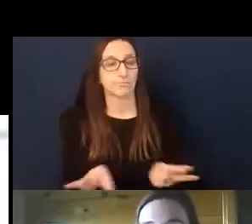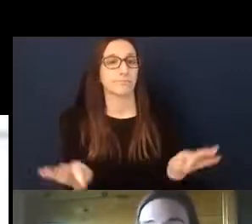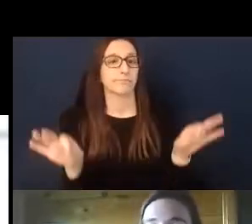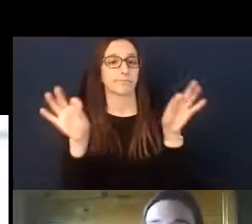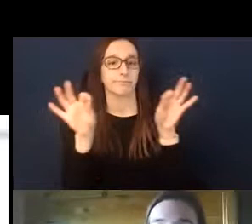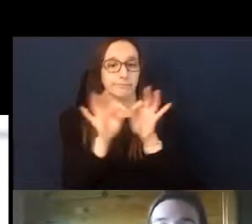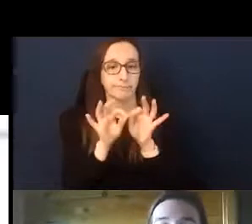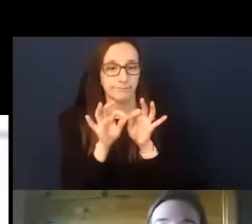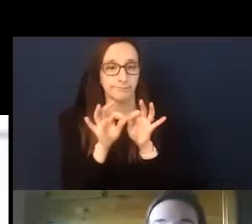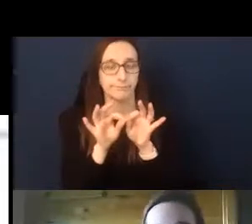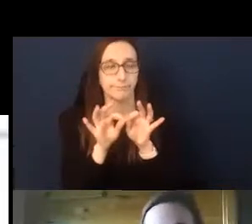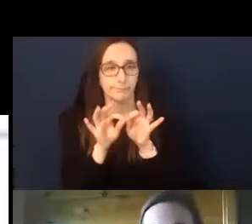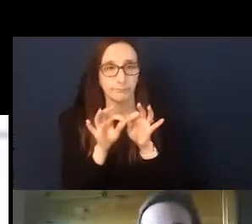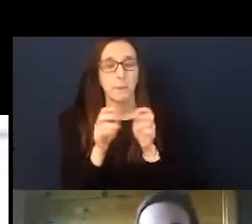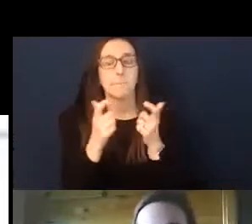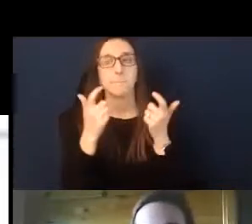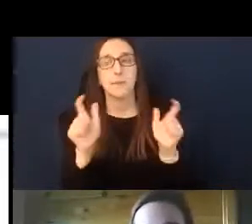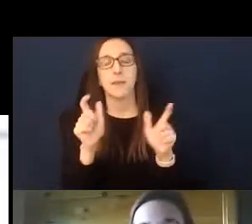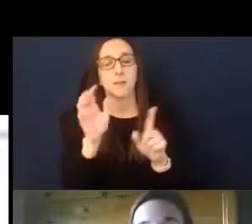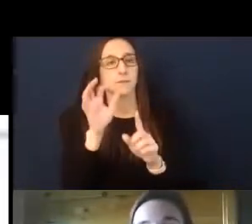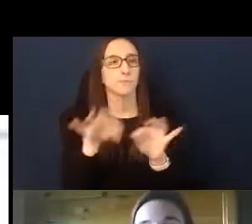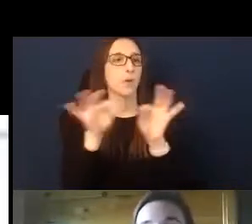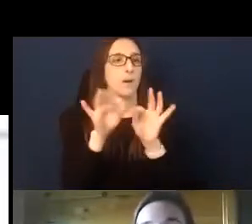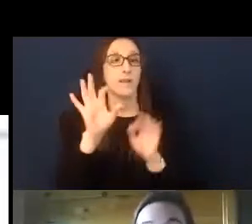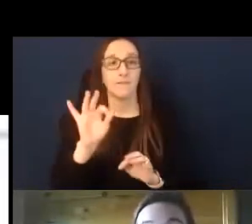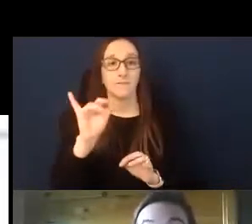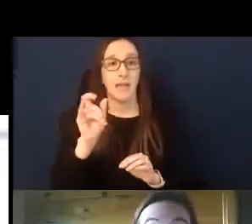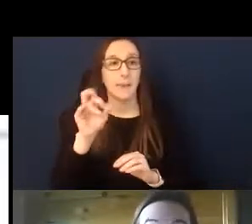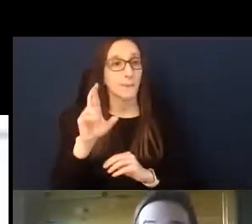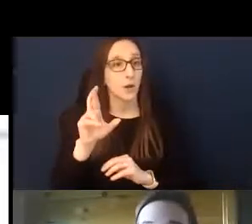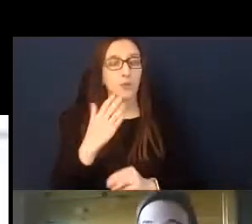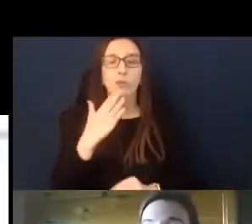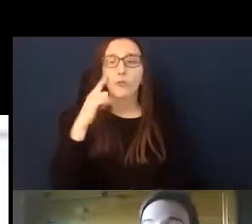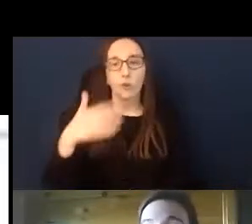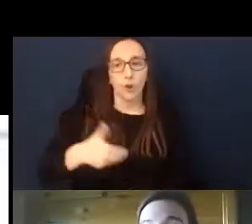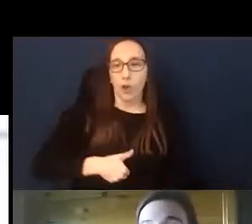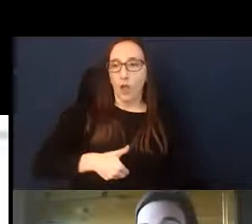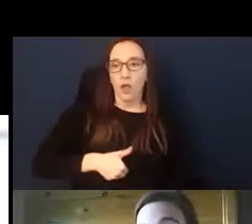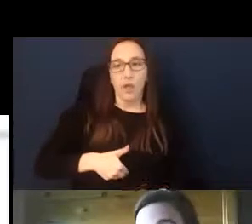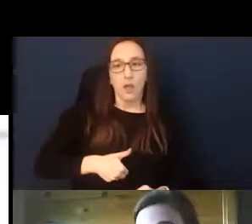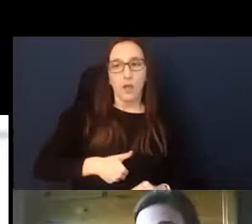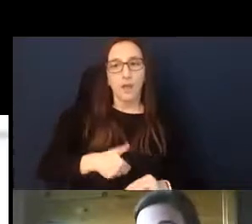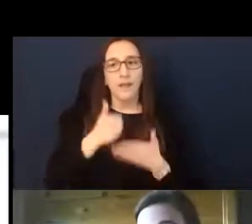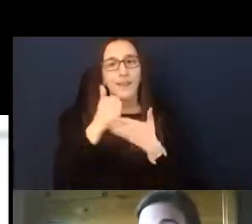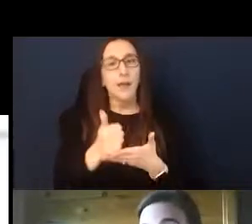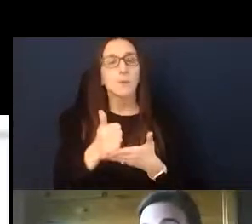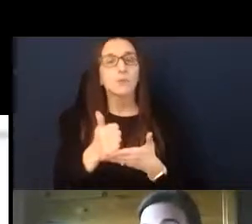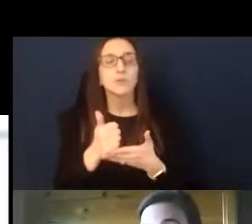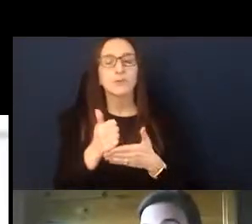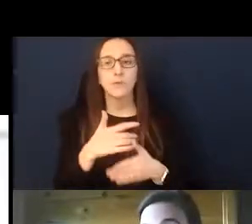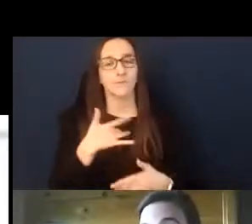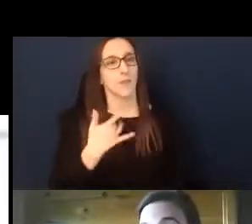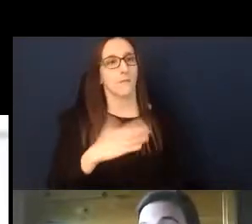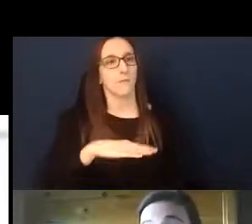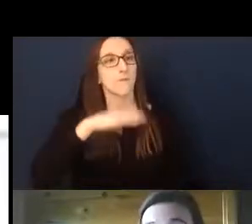I'm very big on fiber as a dietitian. It's good for your gut. It helps you stay full. So it makes it so